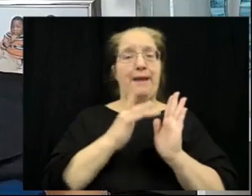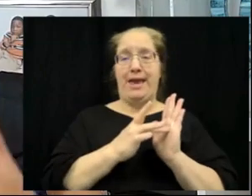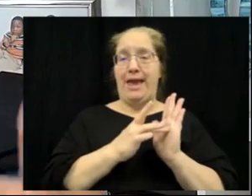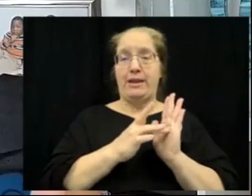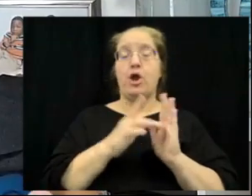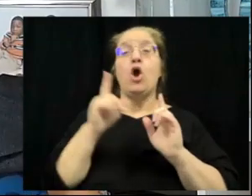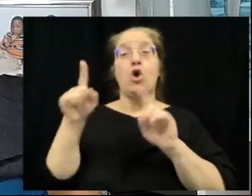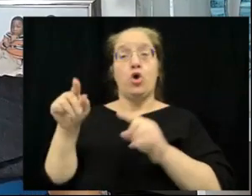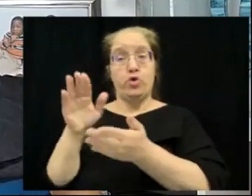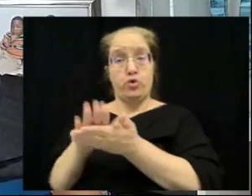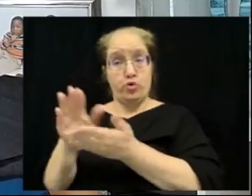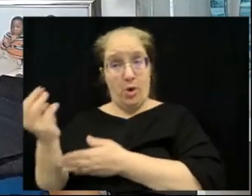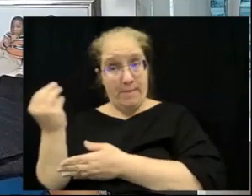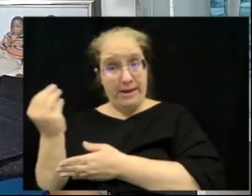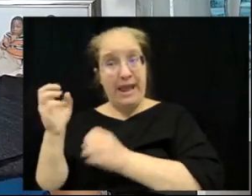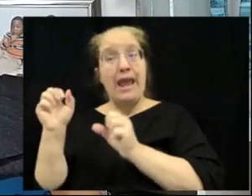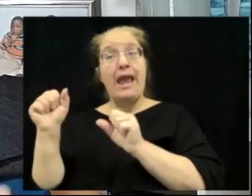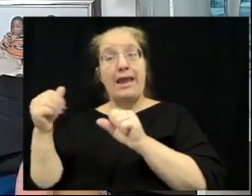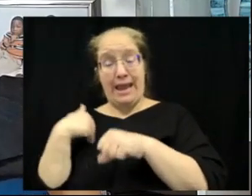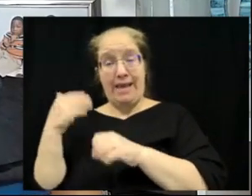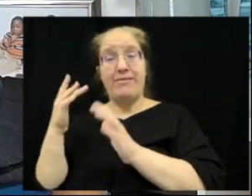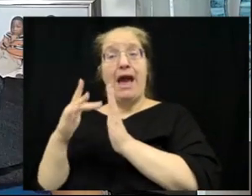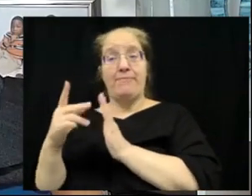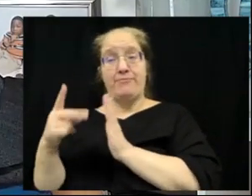know how challenging it is.